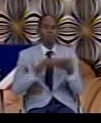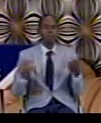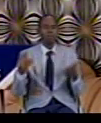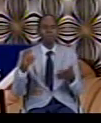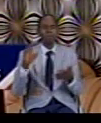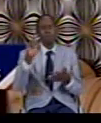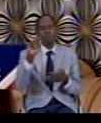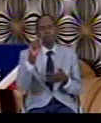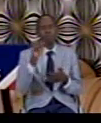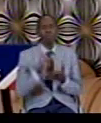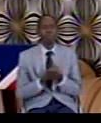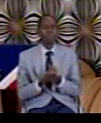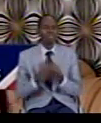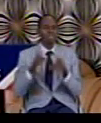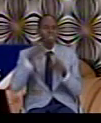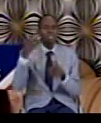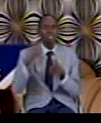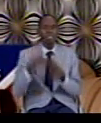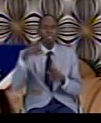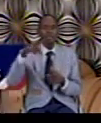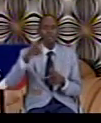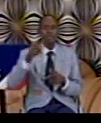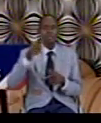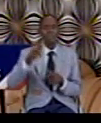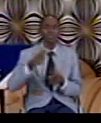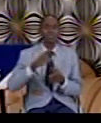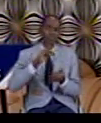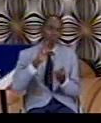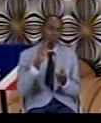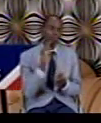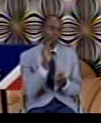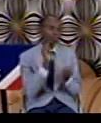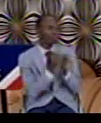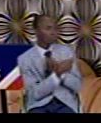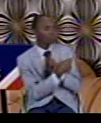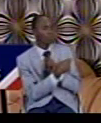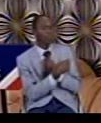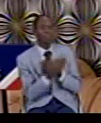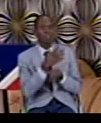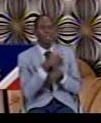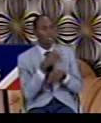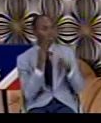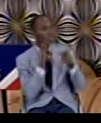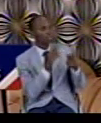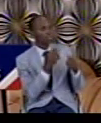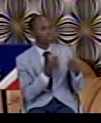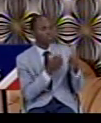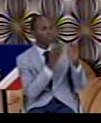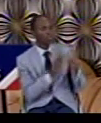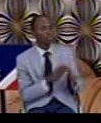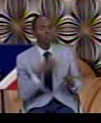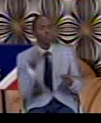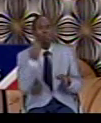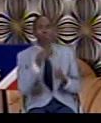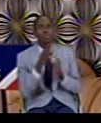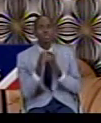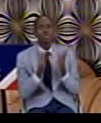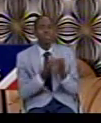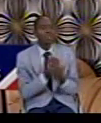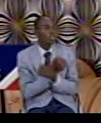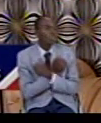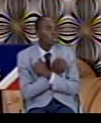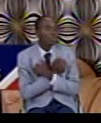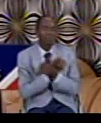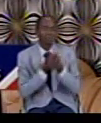looking at verse 20. Then Peter, turning about, sees the disciple whom Jesus loved